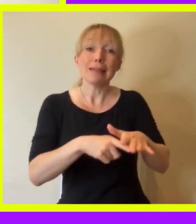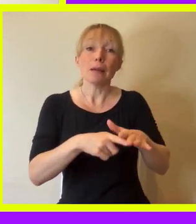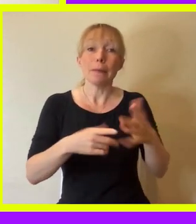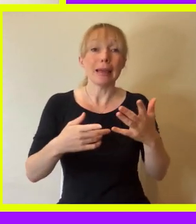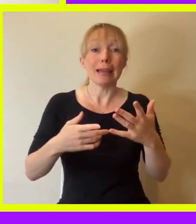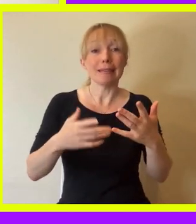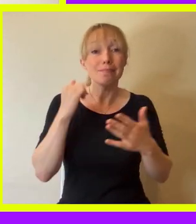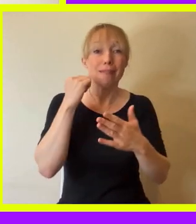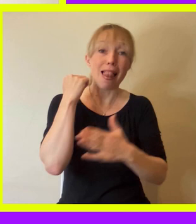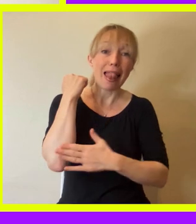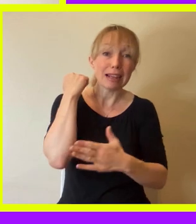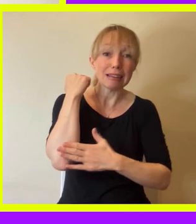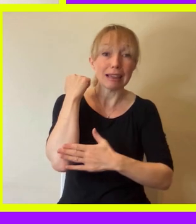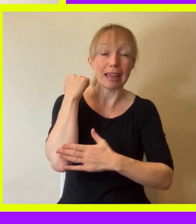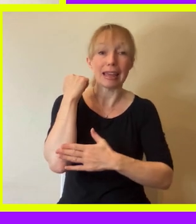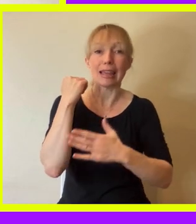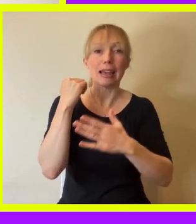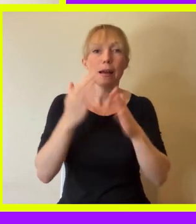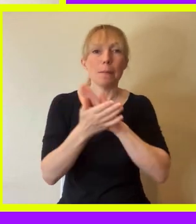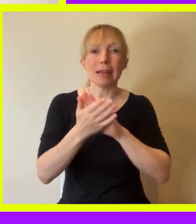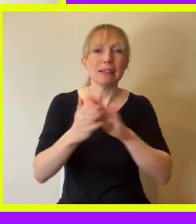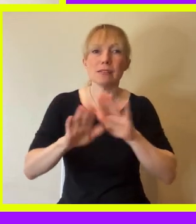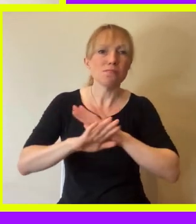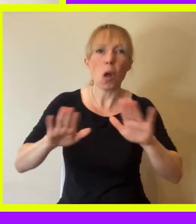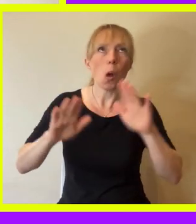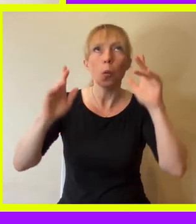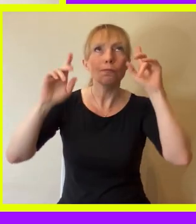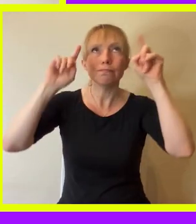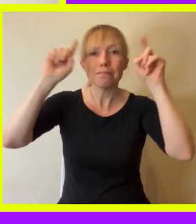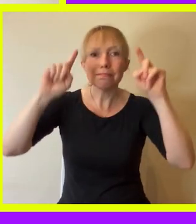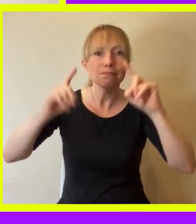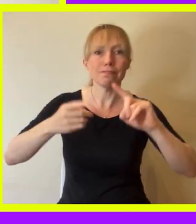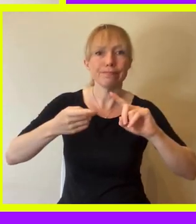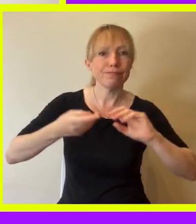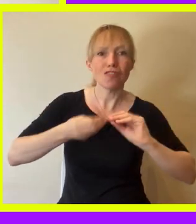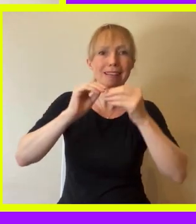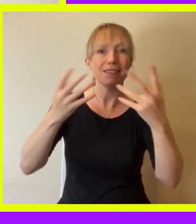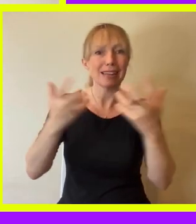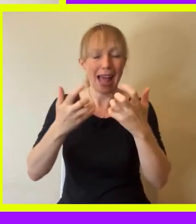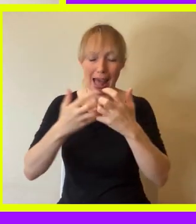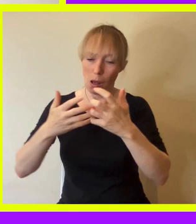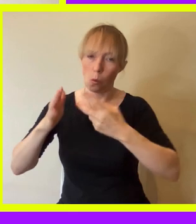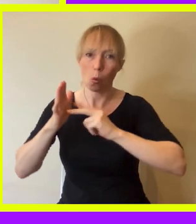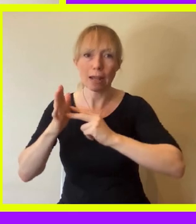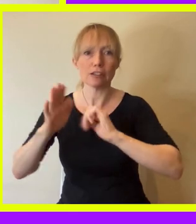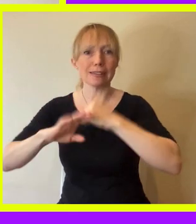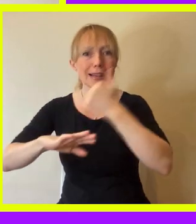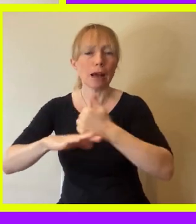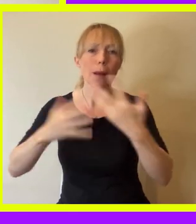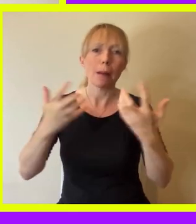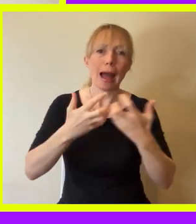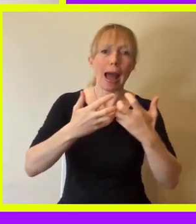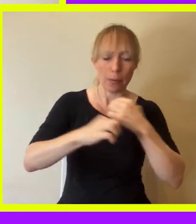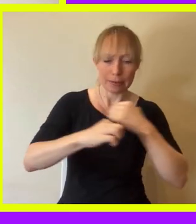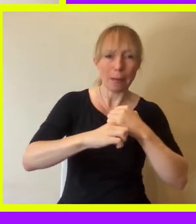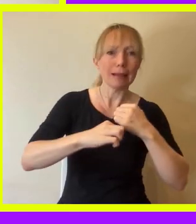of imagination in how organisations are set up, in how spaces are built, and even just